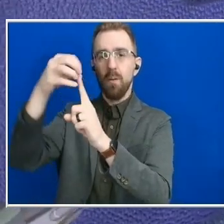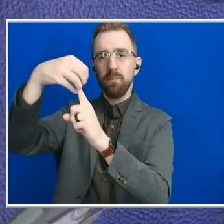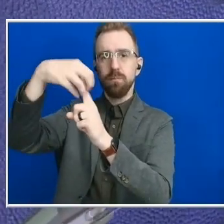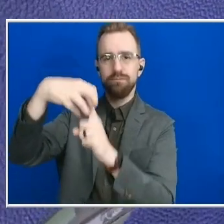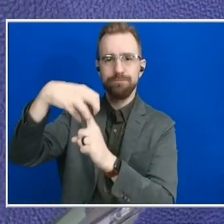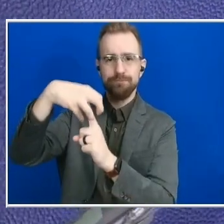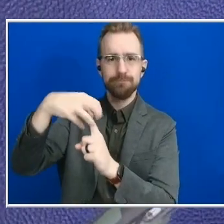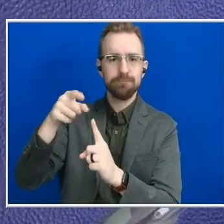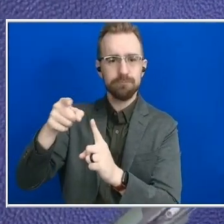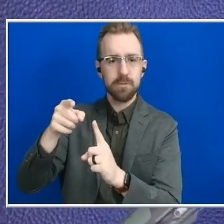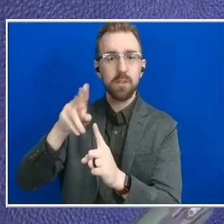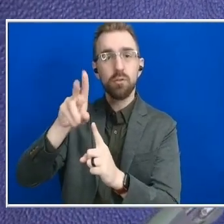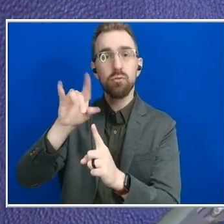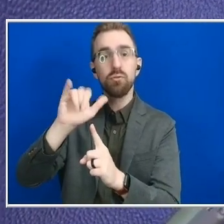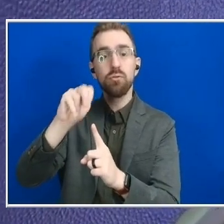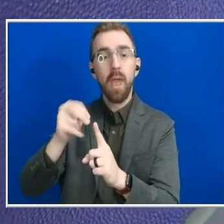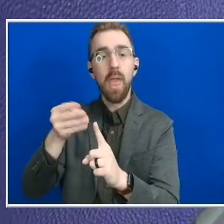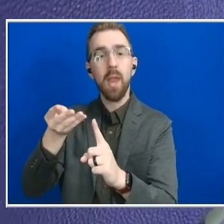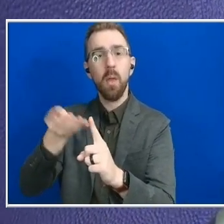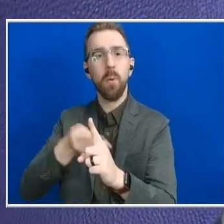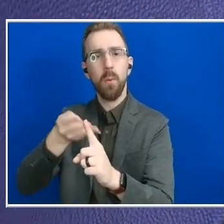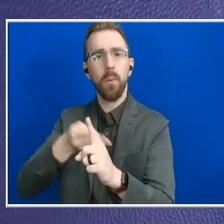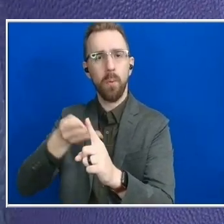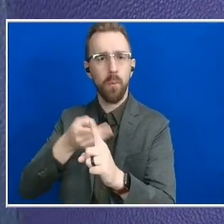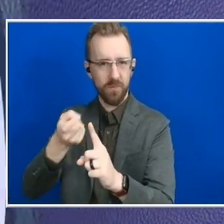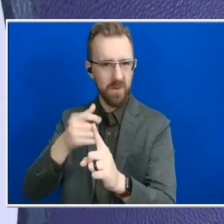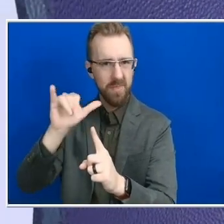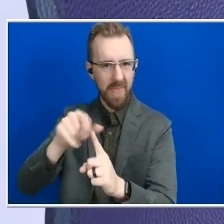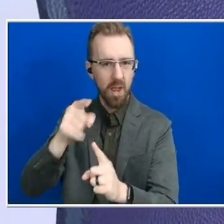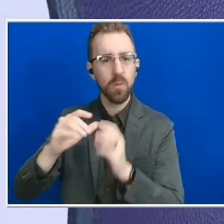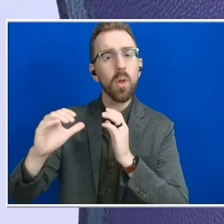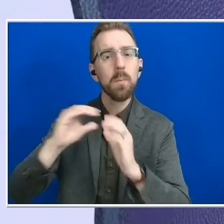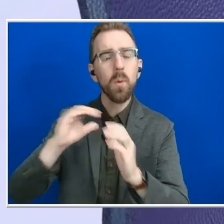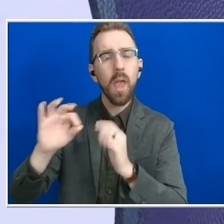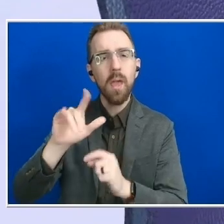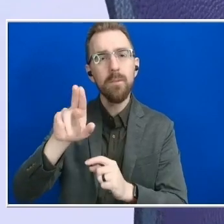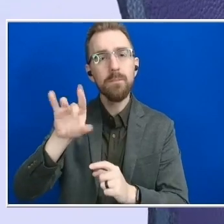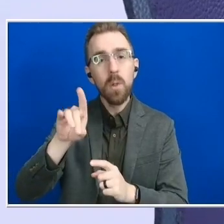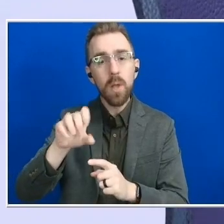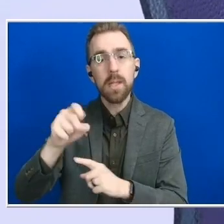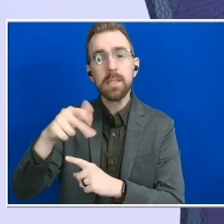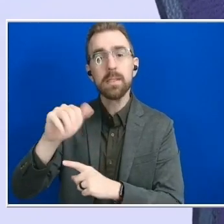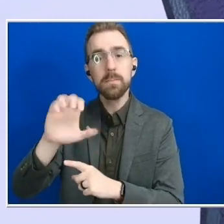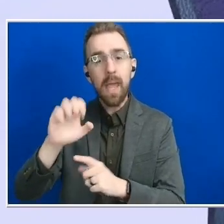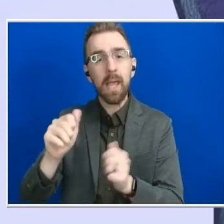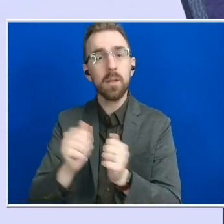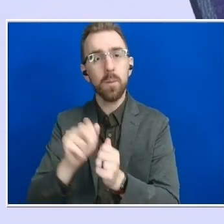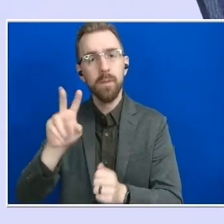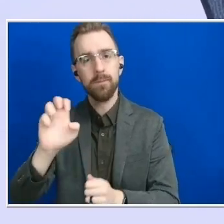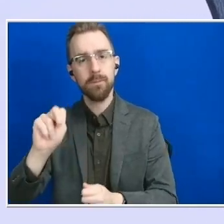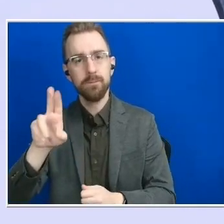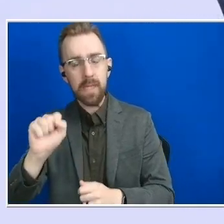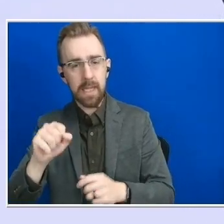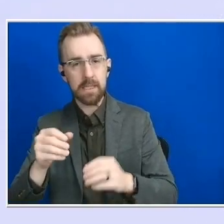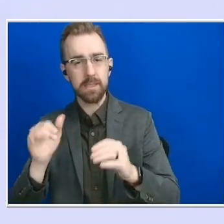drain of the e-shunt. So it is communicating the fluid space with the venous space, which is the